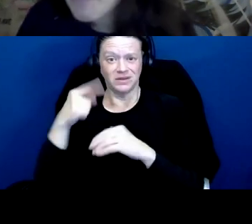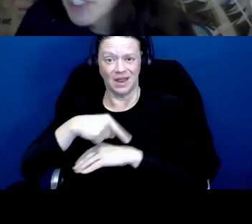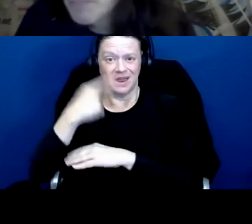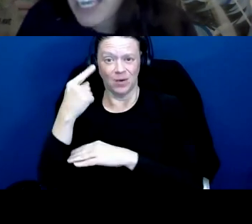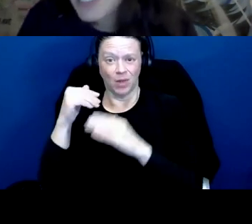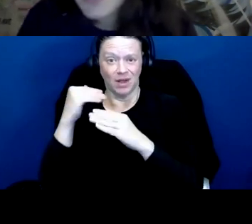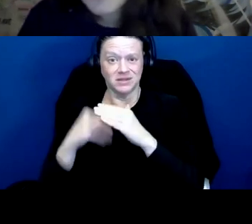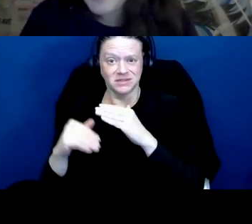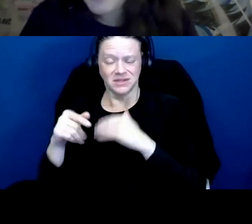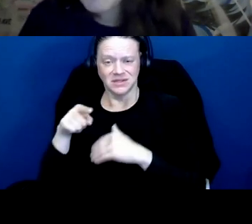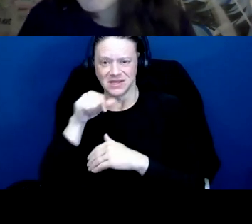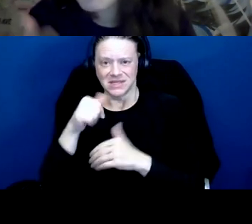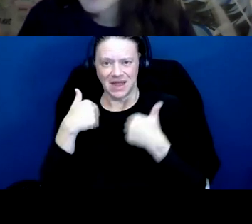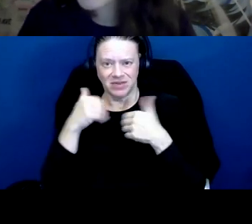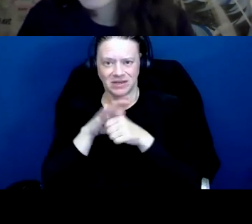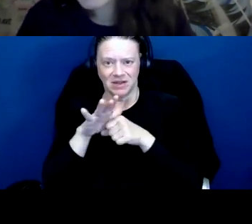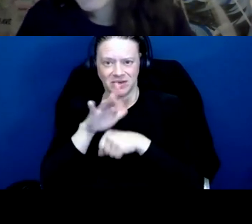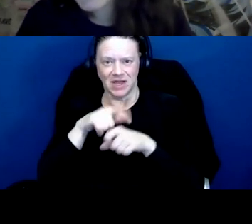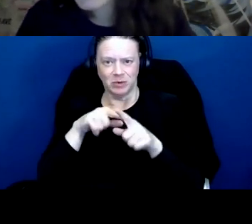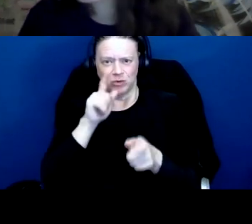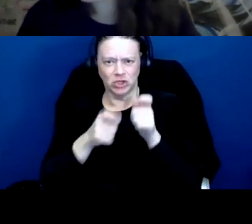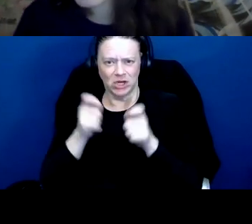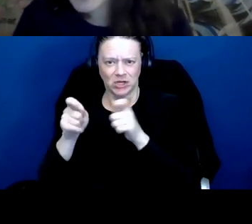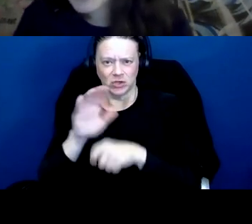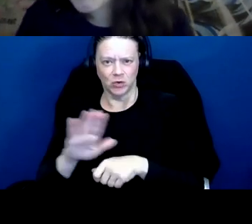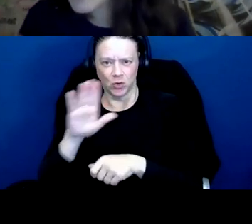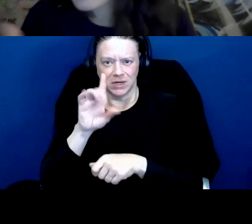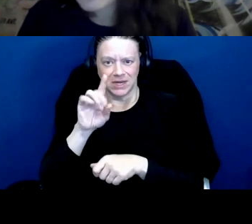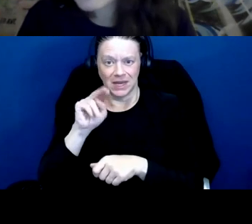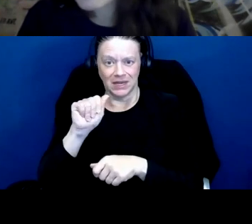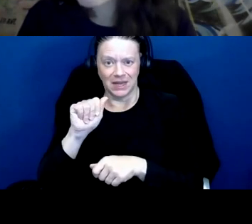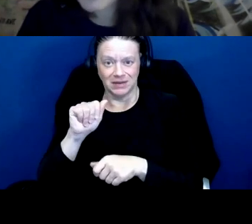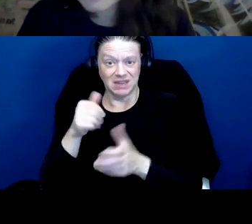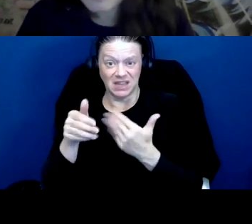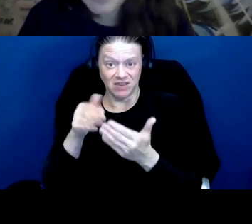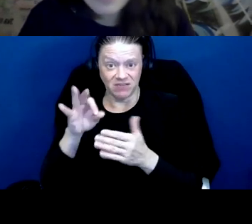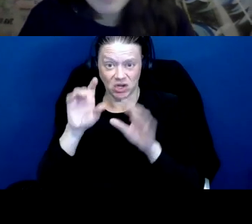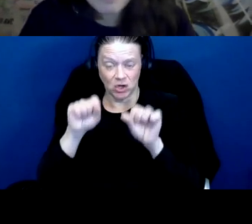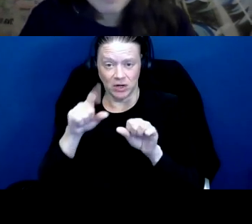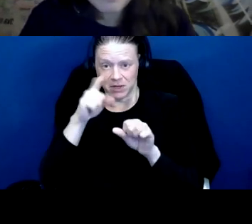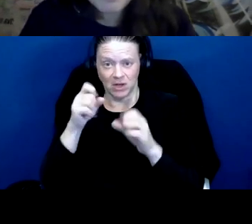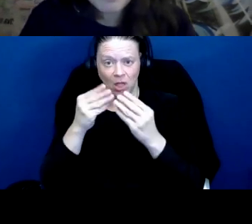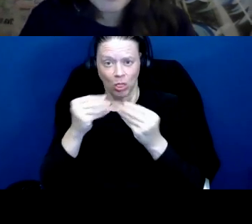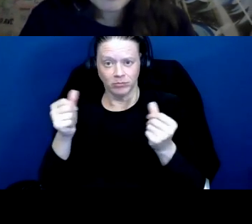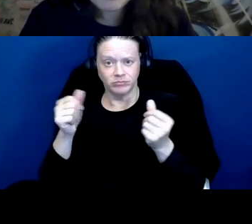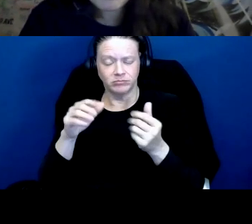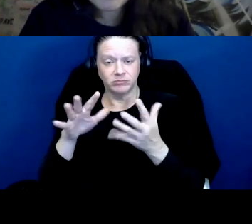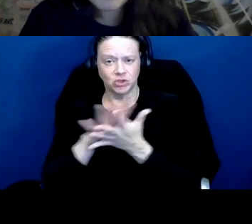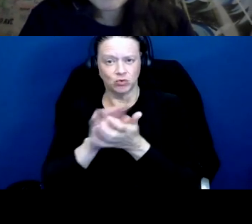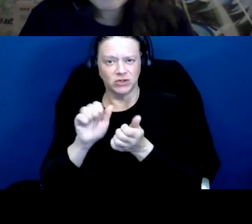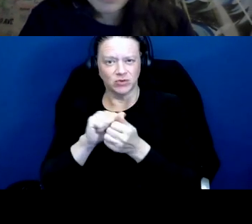time to make, to change your DNA, even if it could, because it gets destroyed so fast.